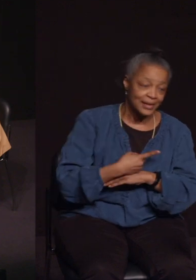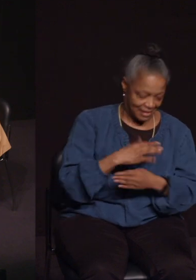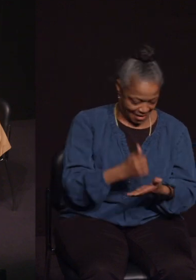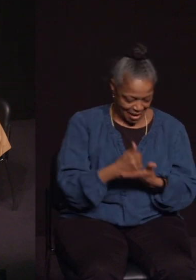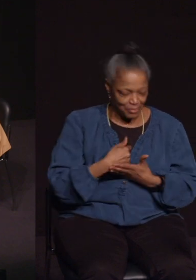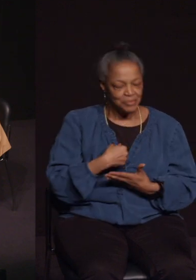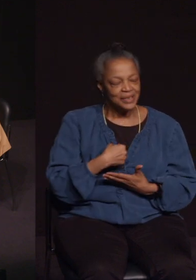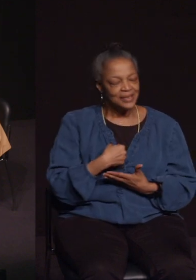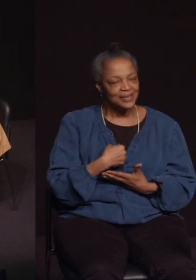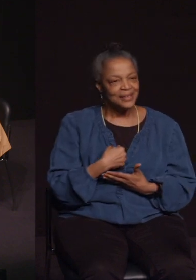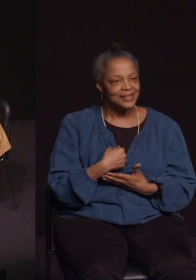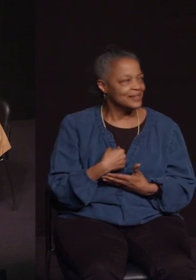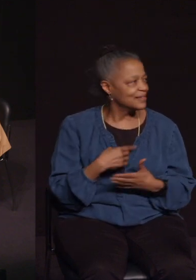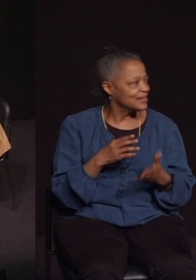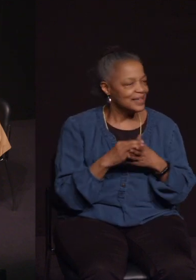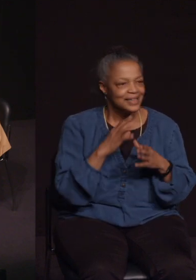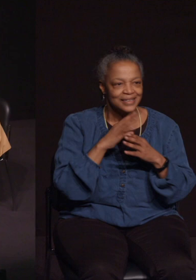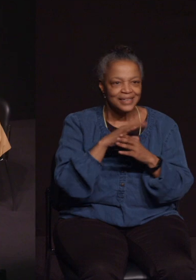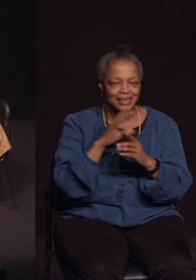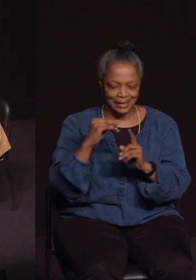it's just a light on